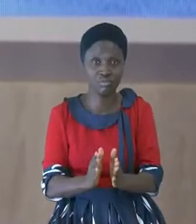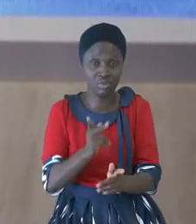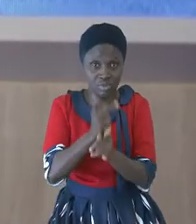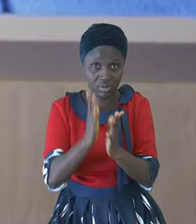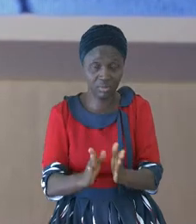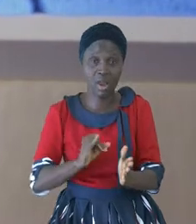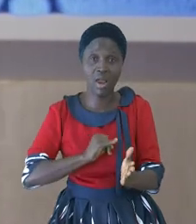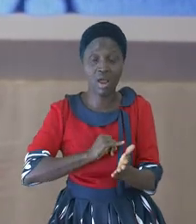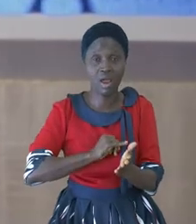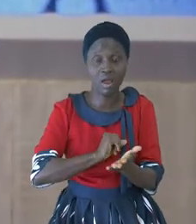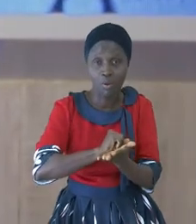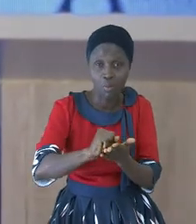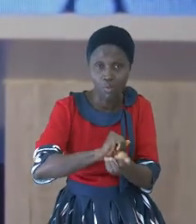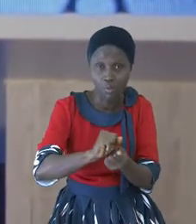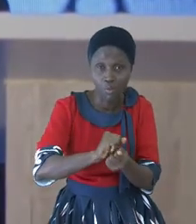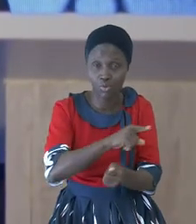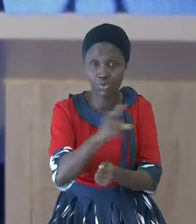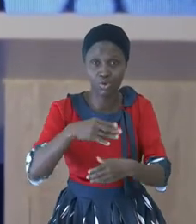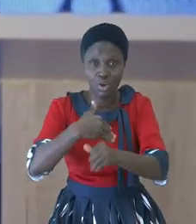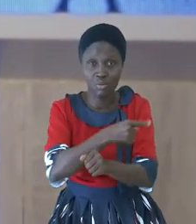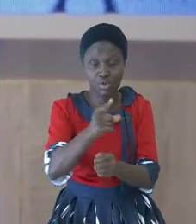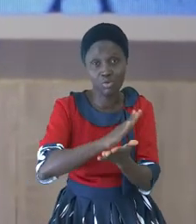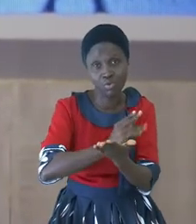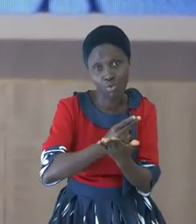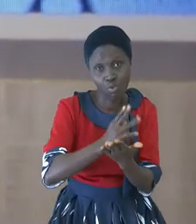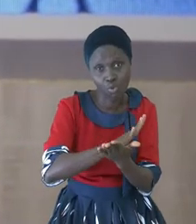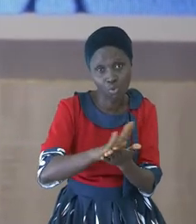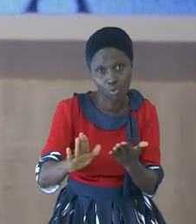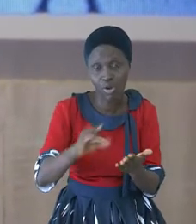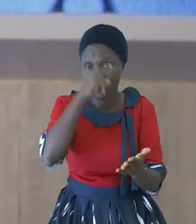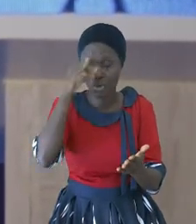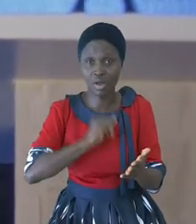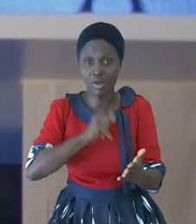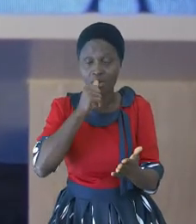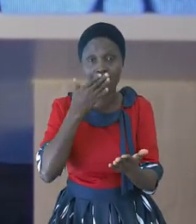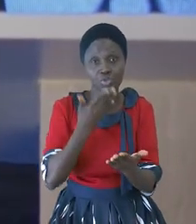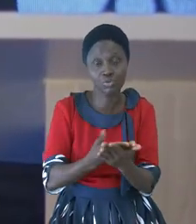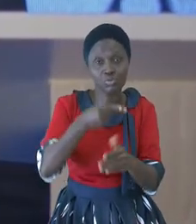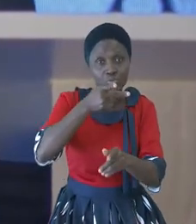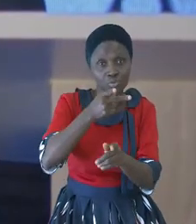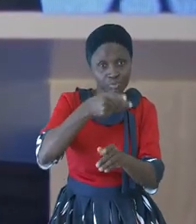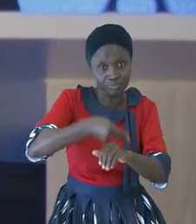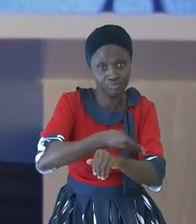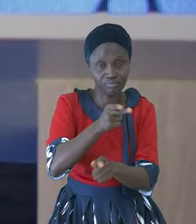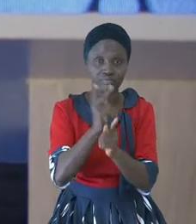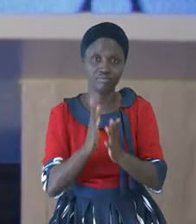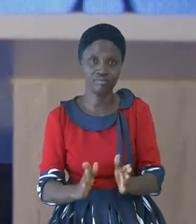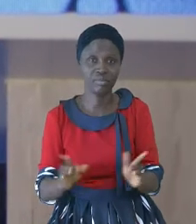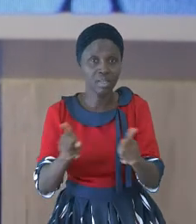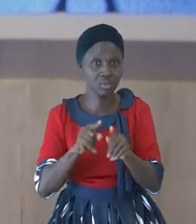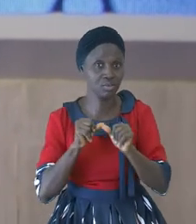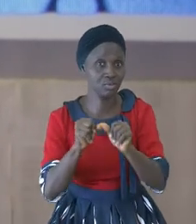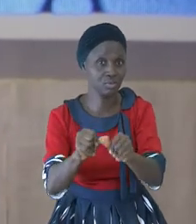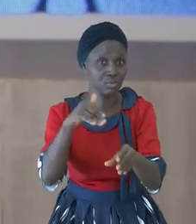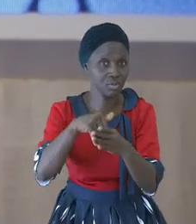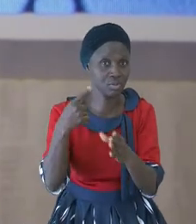I make you holy. Why? Because I am the good shepherd. And then as you go on in ministry, when you come